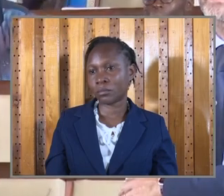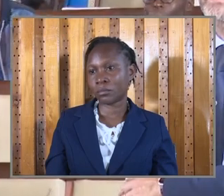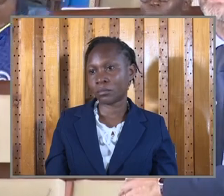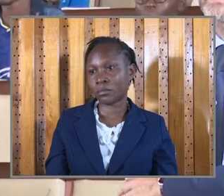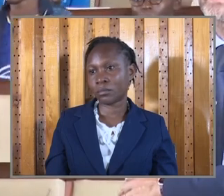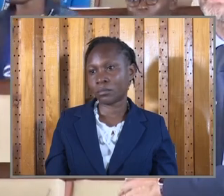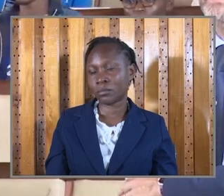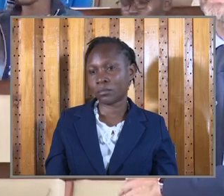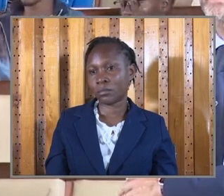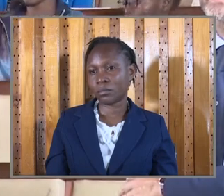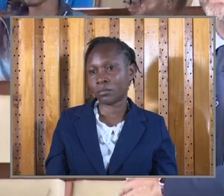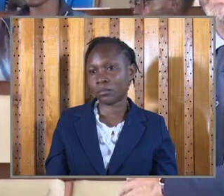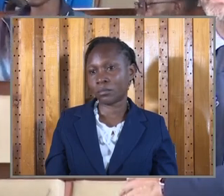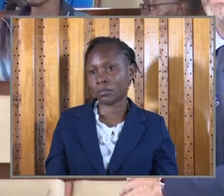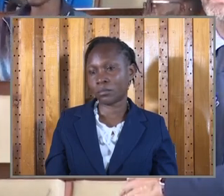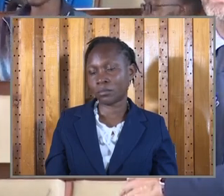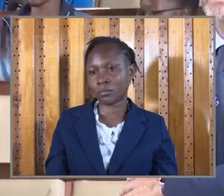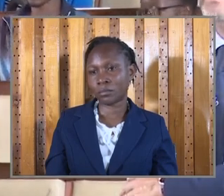Can we put it a bit back?